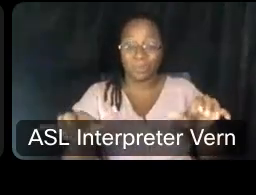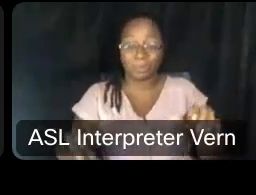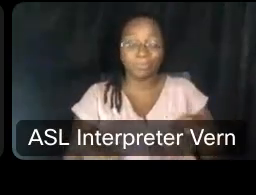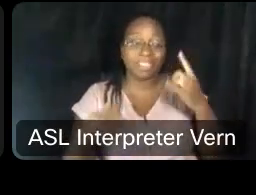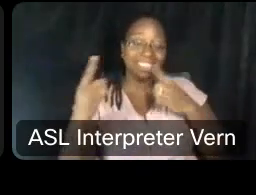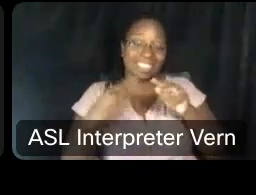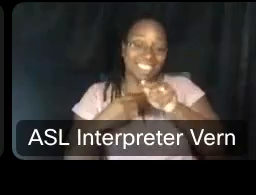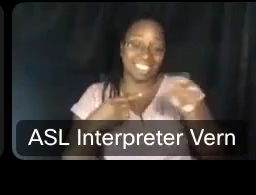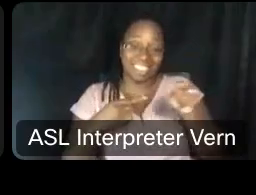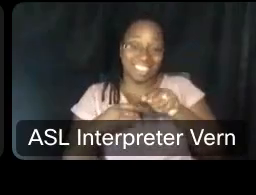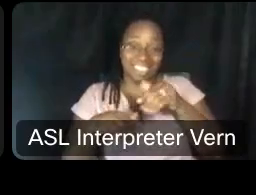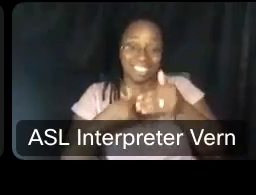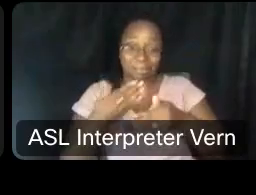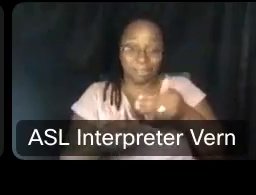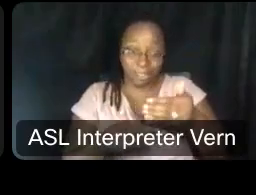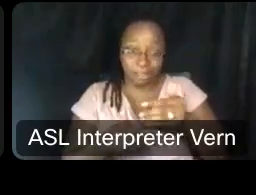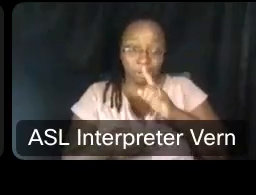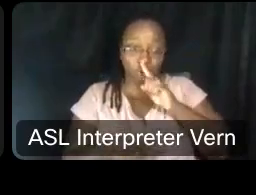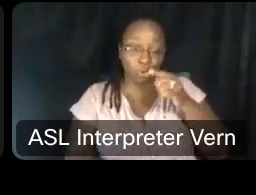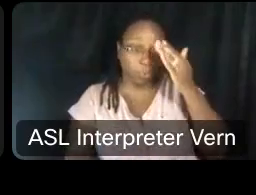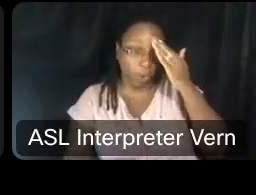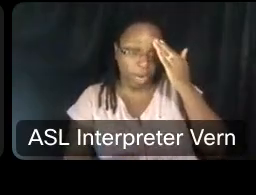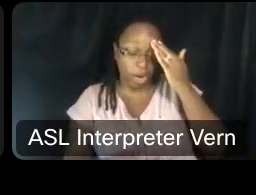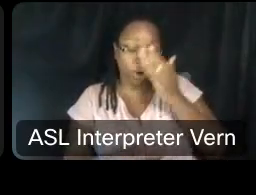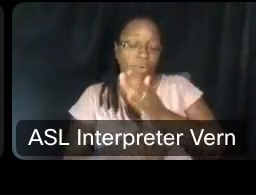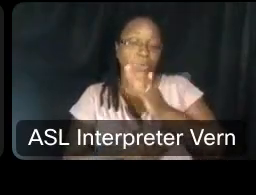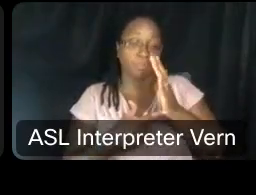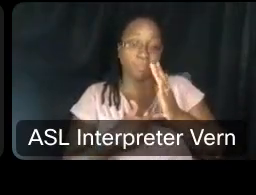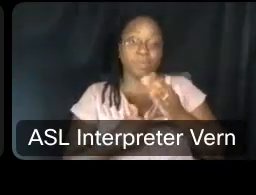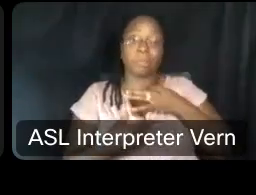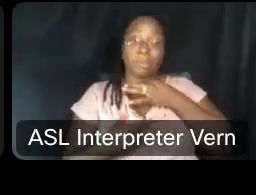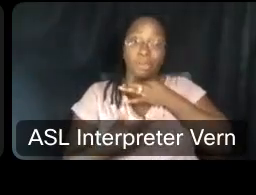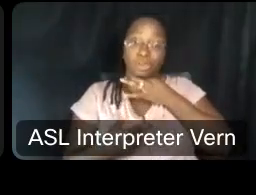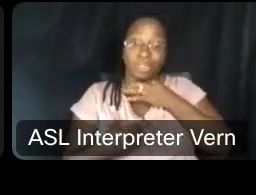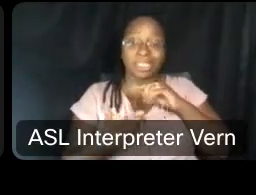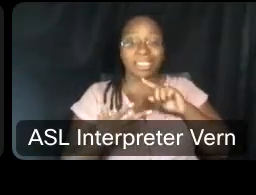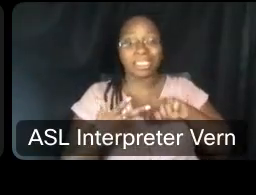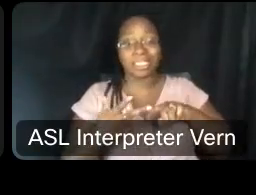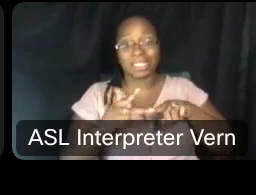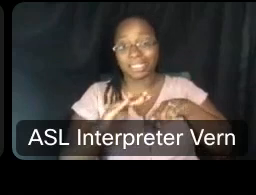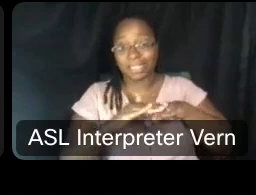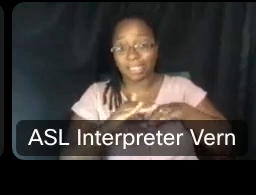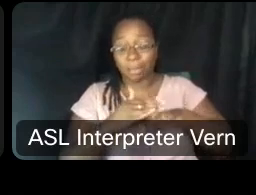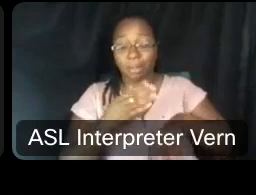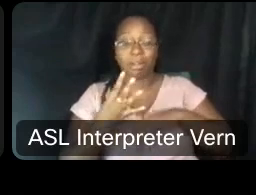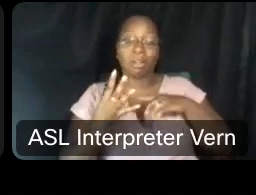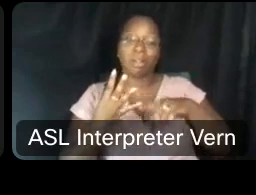of being aware, being curious, being accessible, and being empowering.